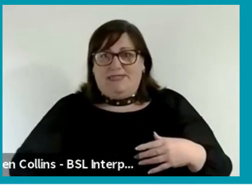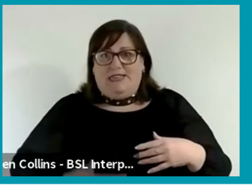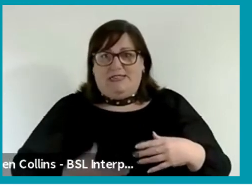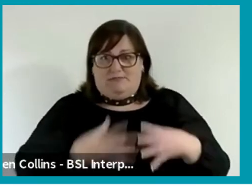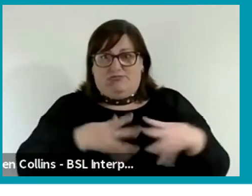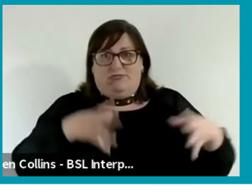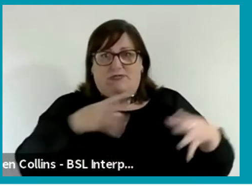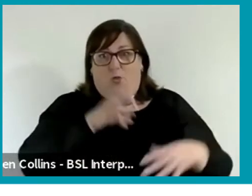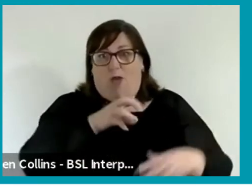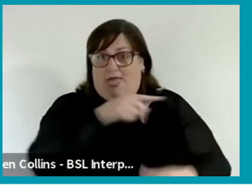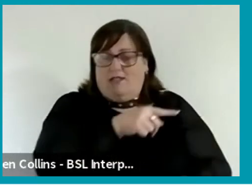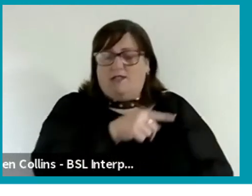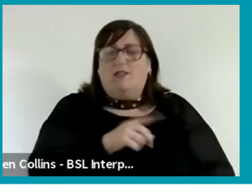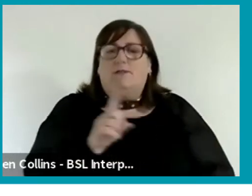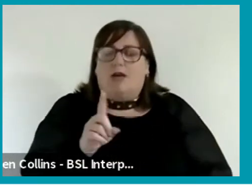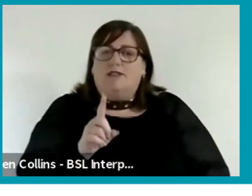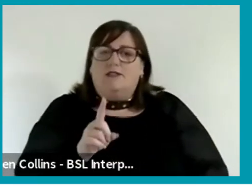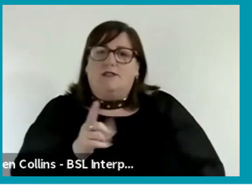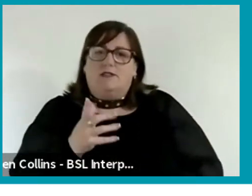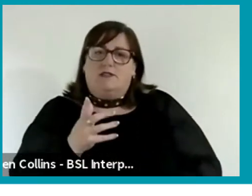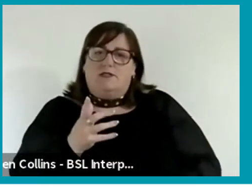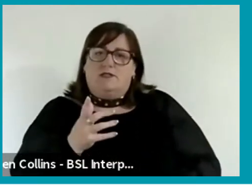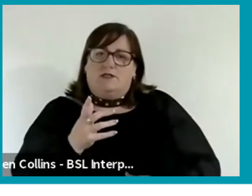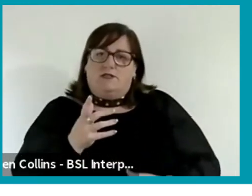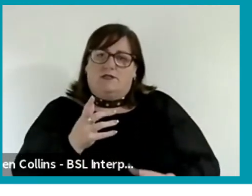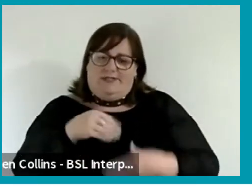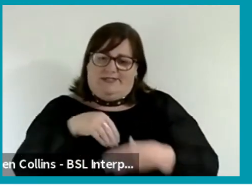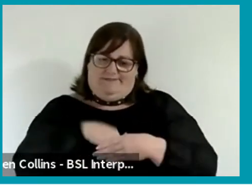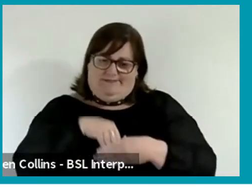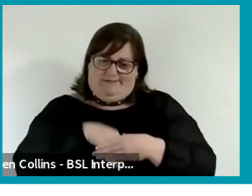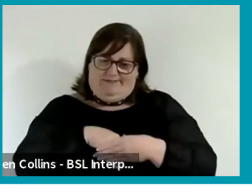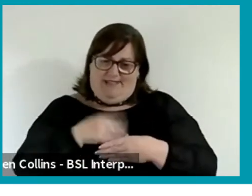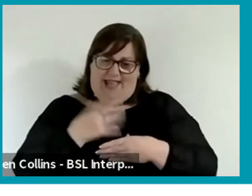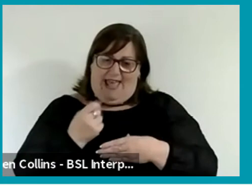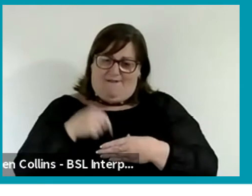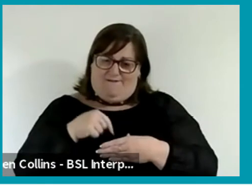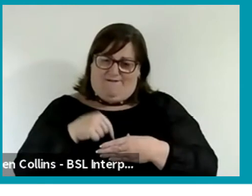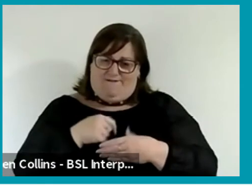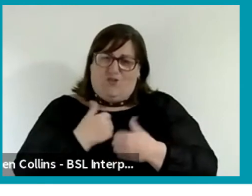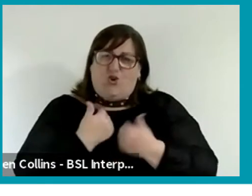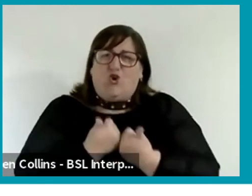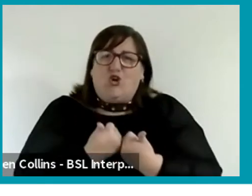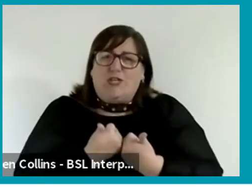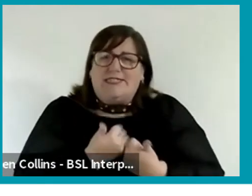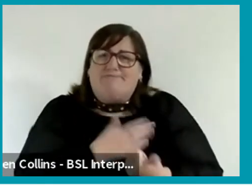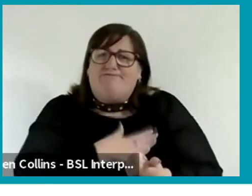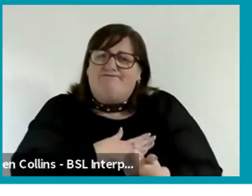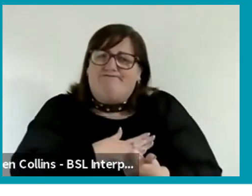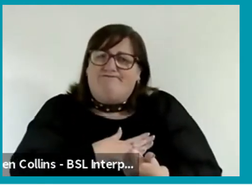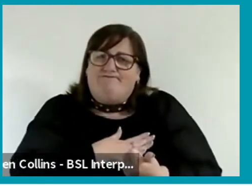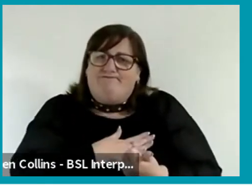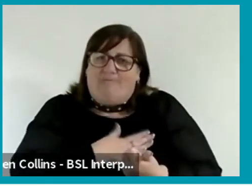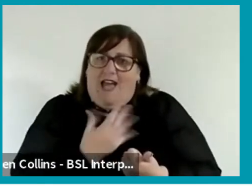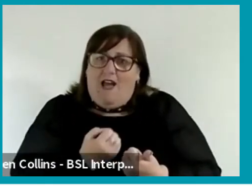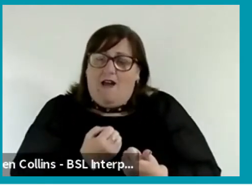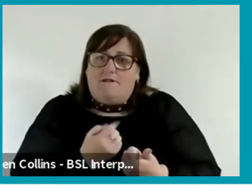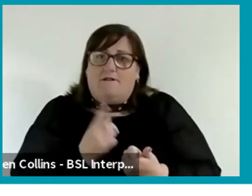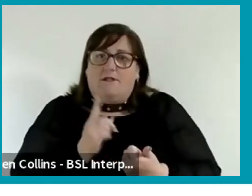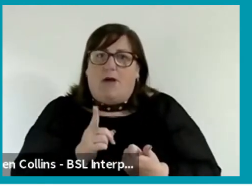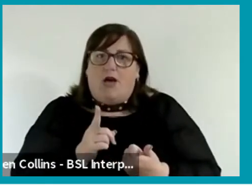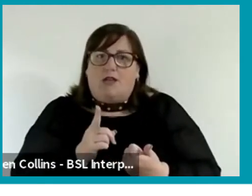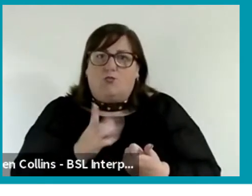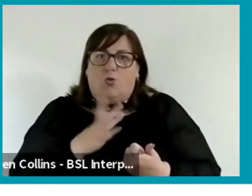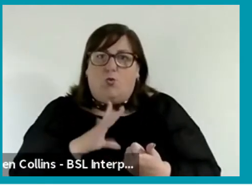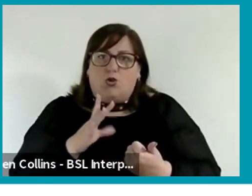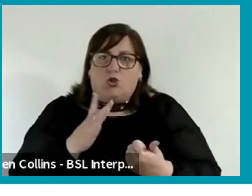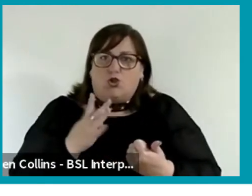in us. And this is just more letting our good shine out internally and externally as well, and being open.